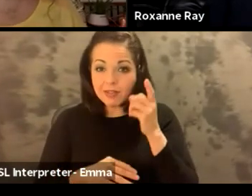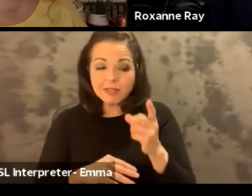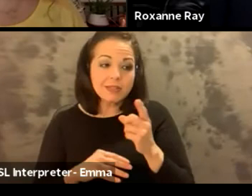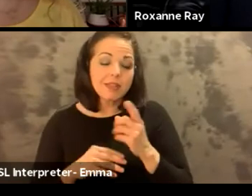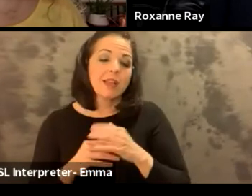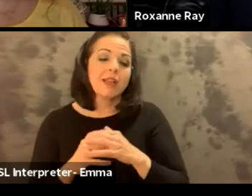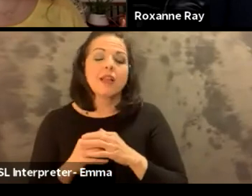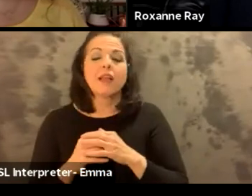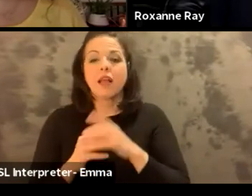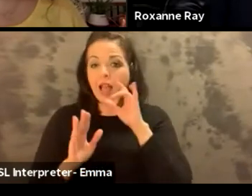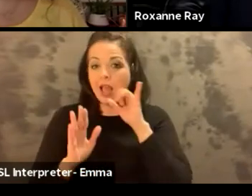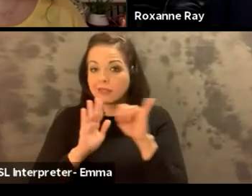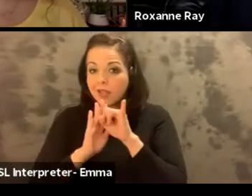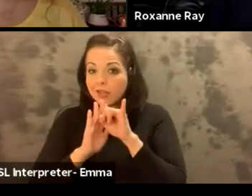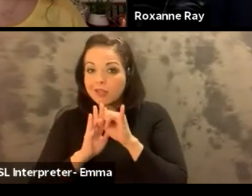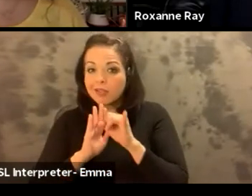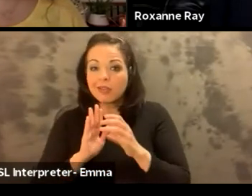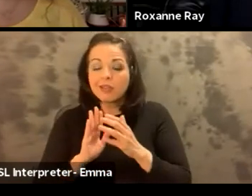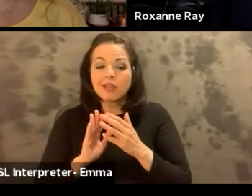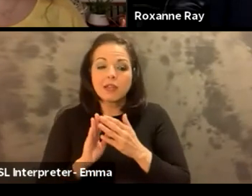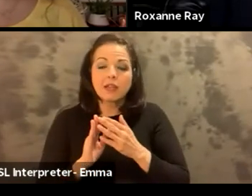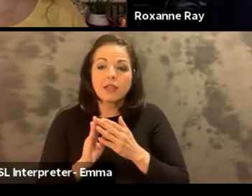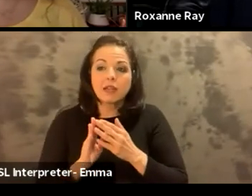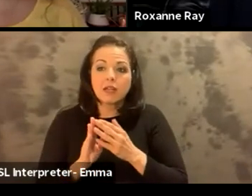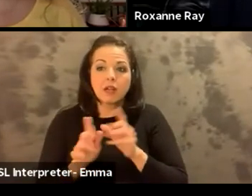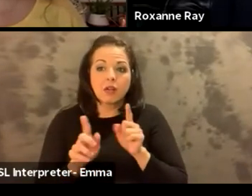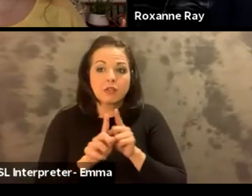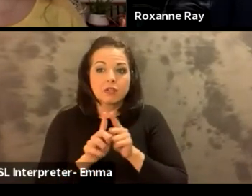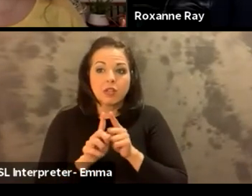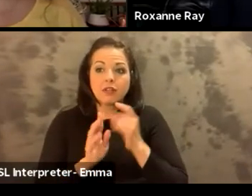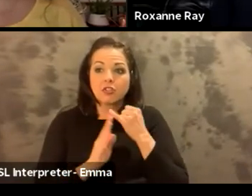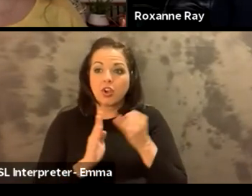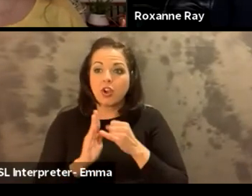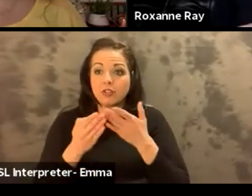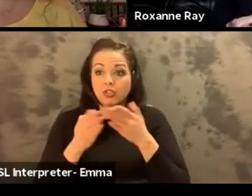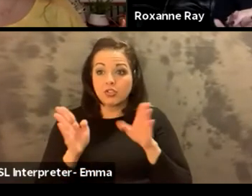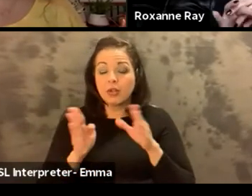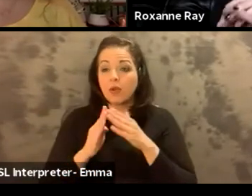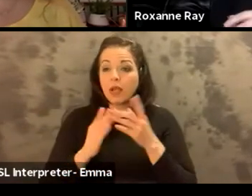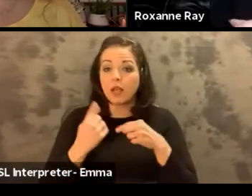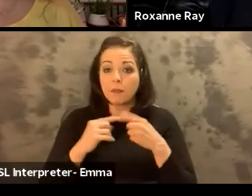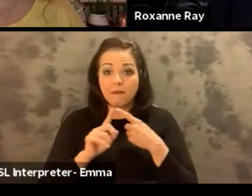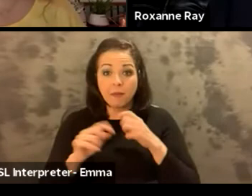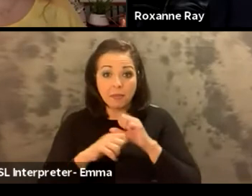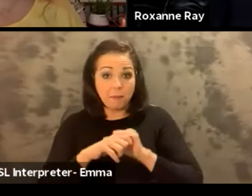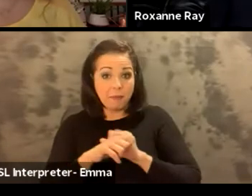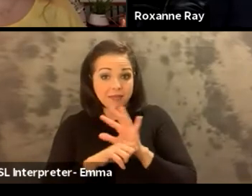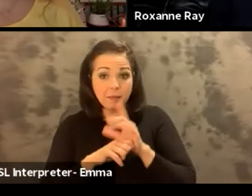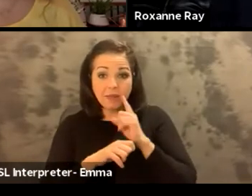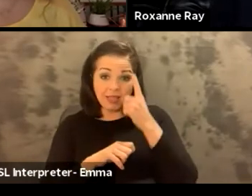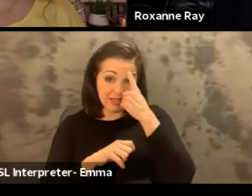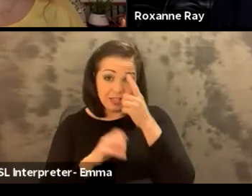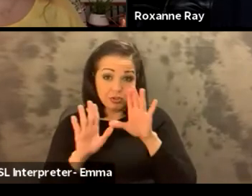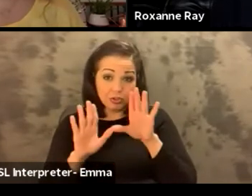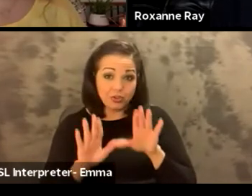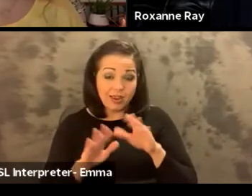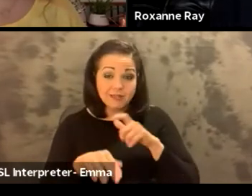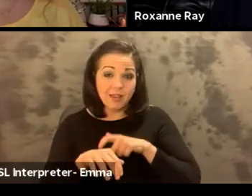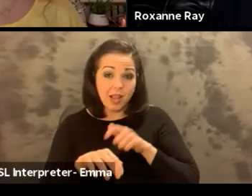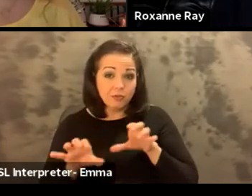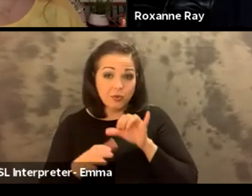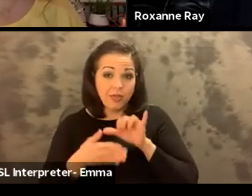of identity and of arts in general. And I think coming out of the pandemic, I think it's a great time to do that, because people